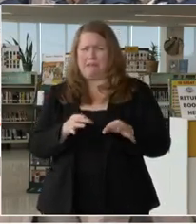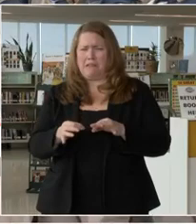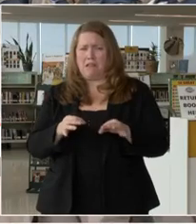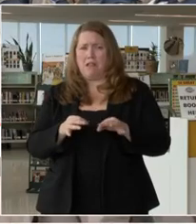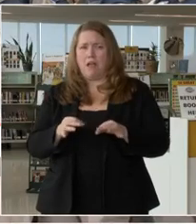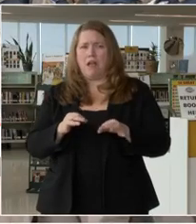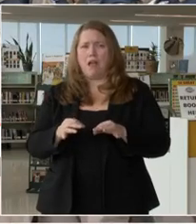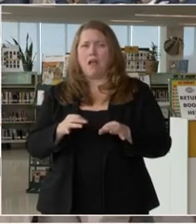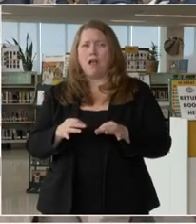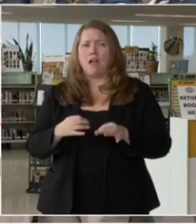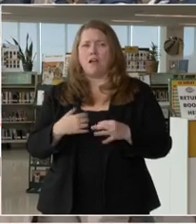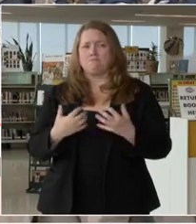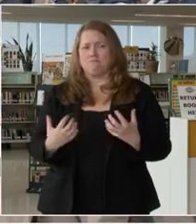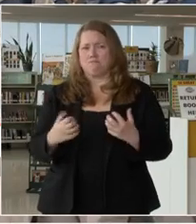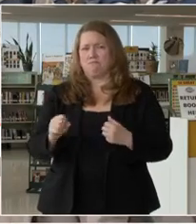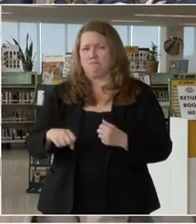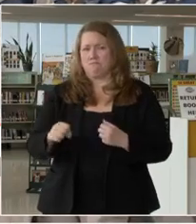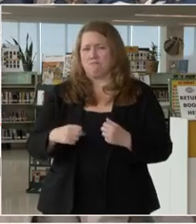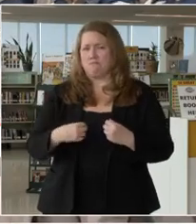Is that all the questions?